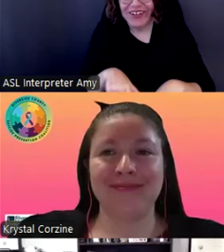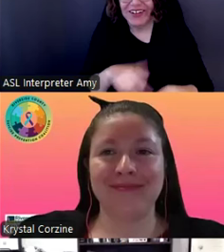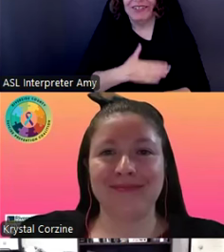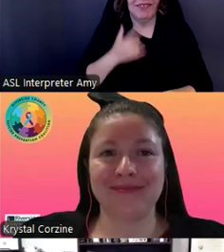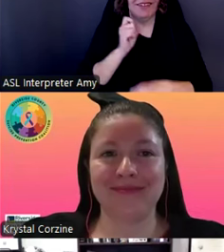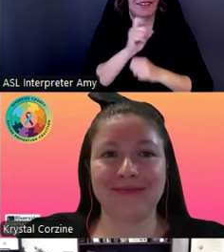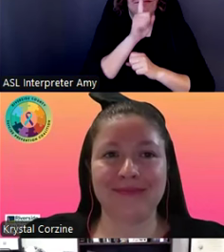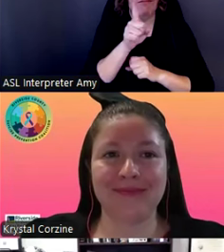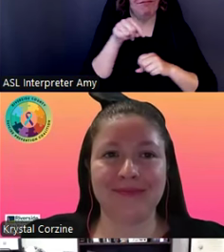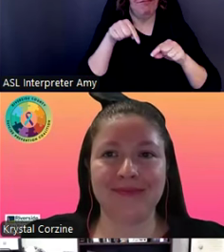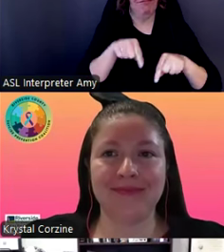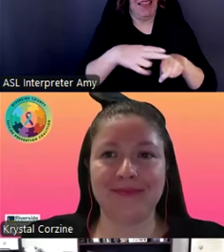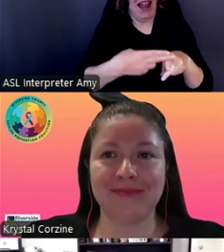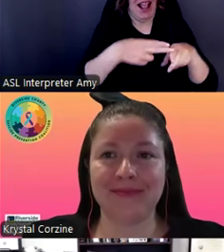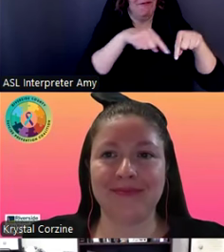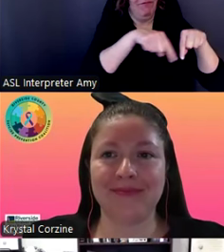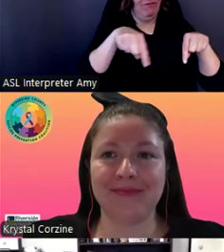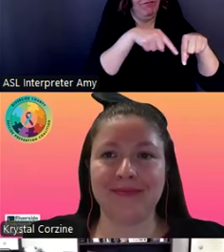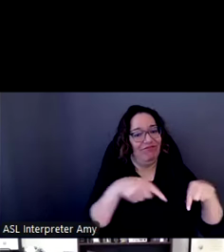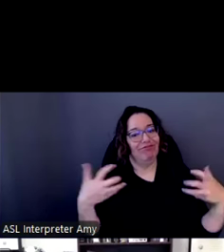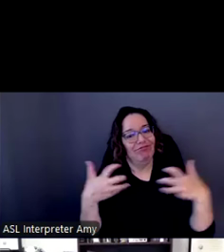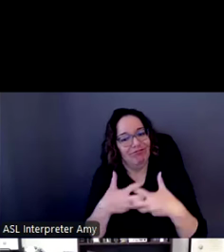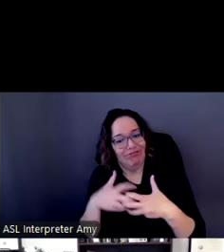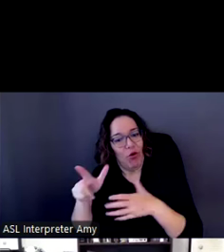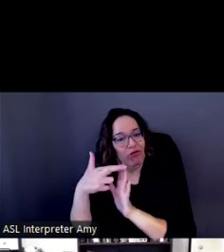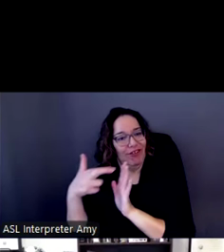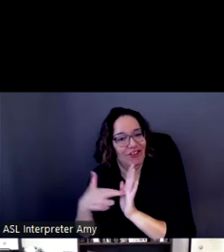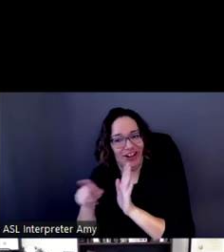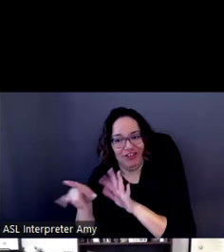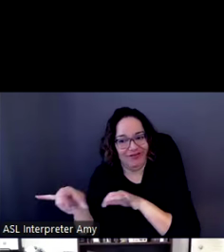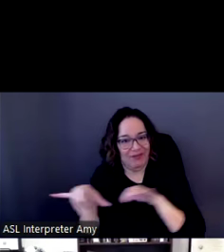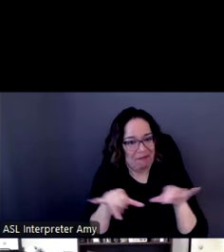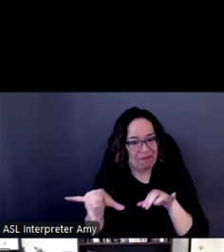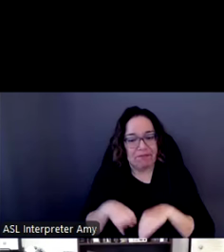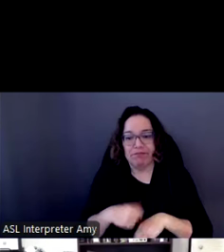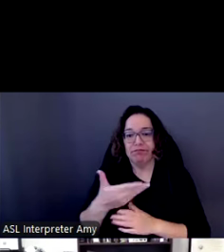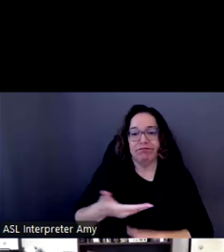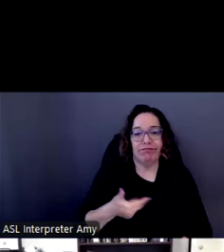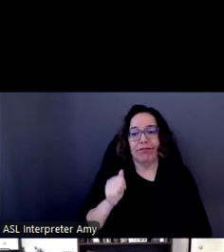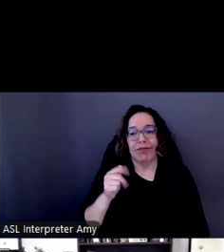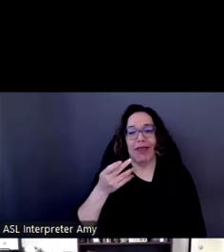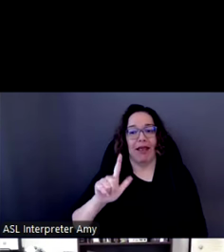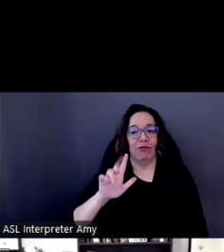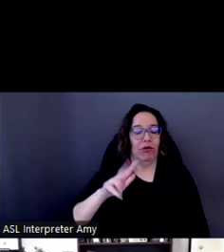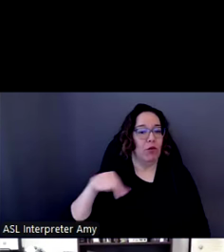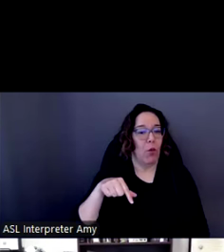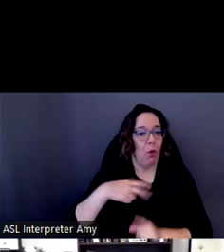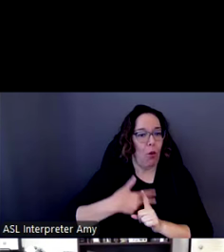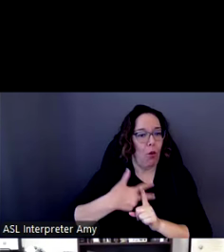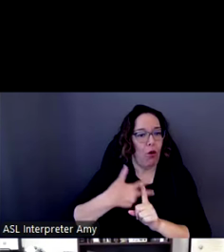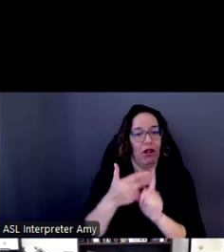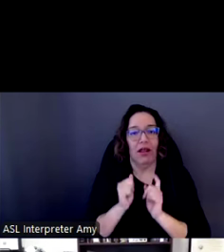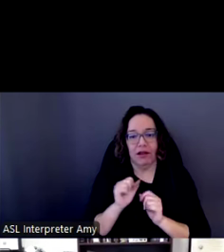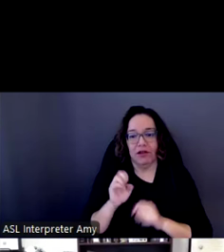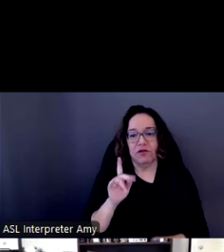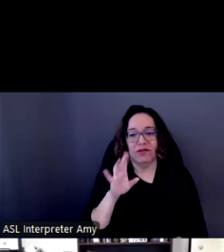Make sure your name reflects the one that you registered with. Welcome to the April Quarterly Suicide Prevention Coalition meeting. I'm stalling for